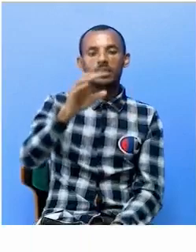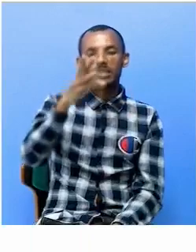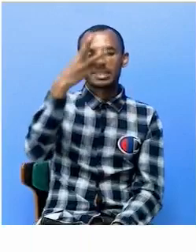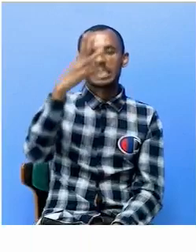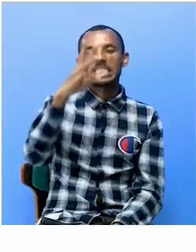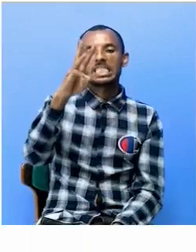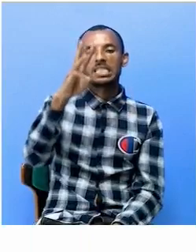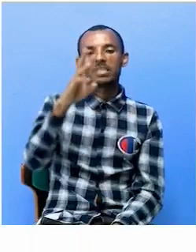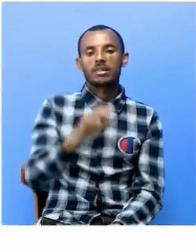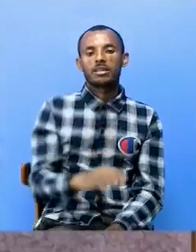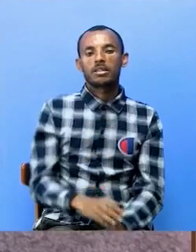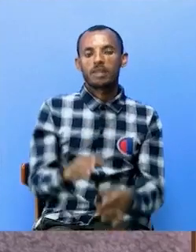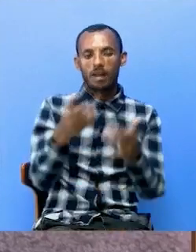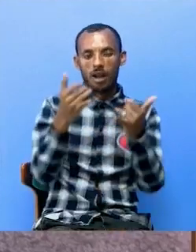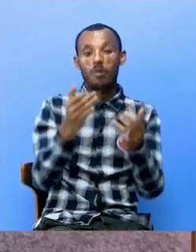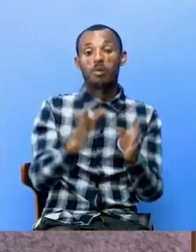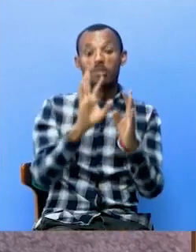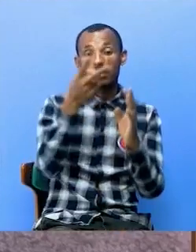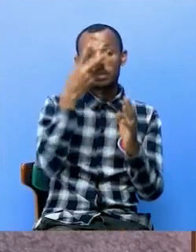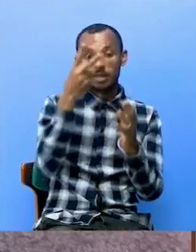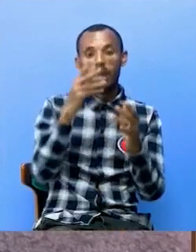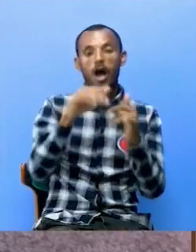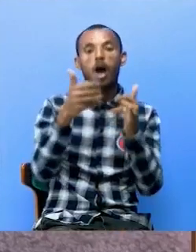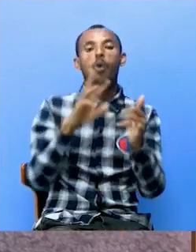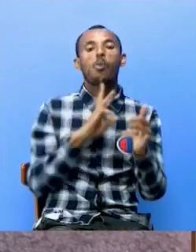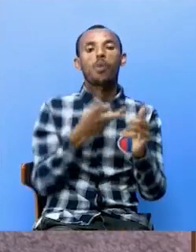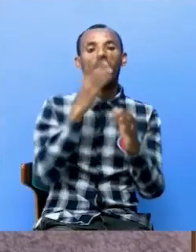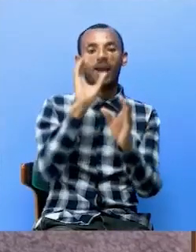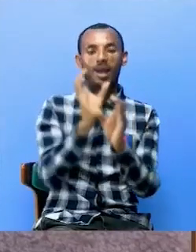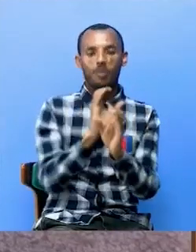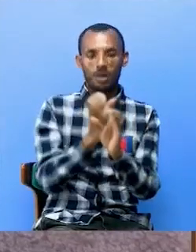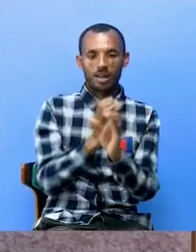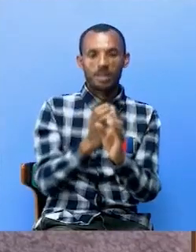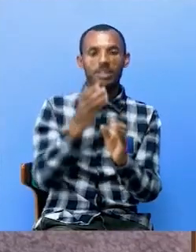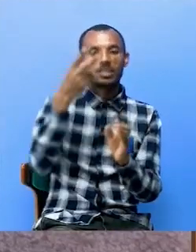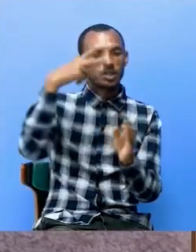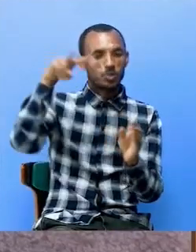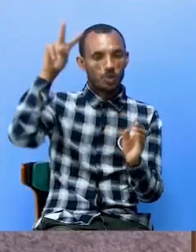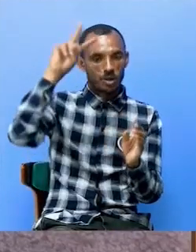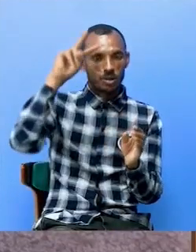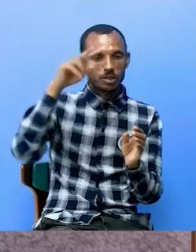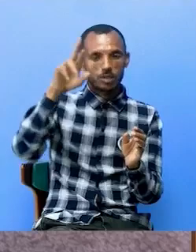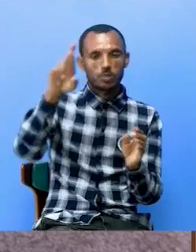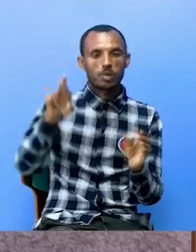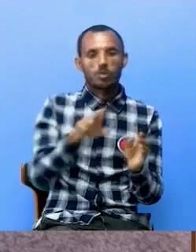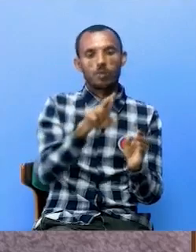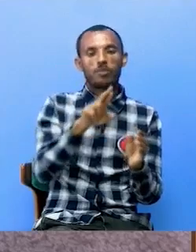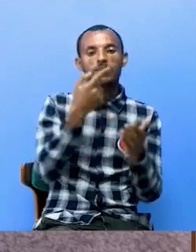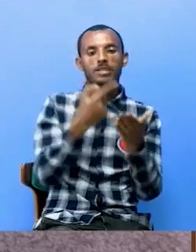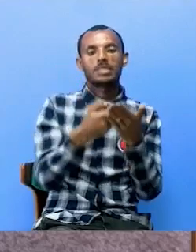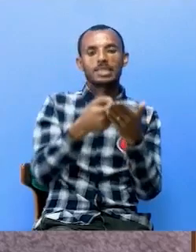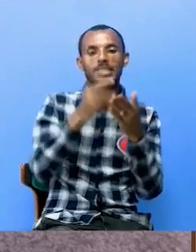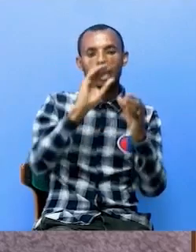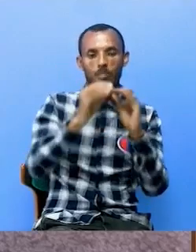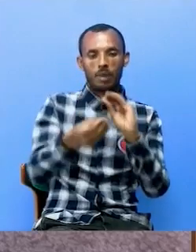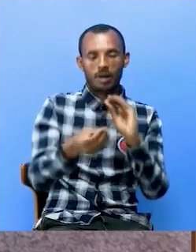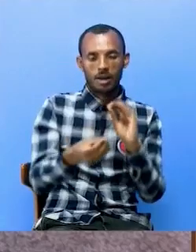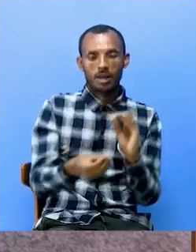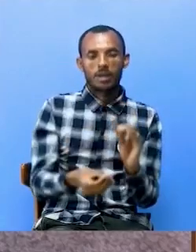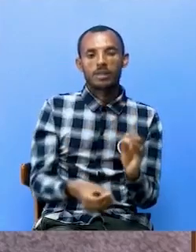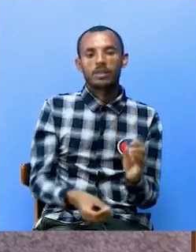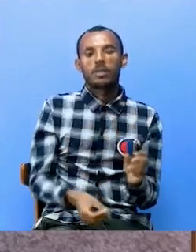16. Now let's see how we can calculate the square root of these numbers.